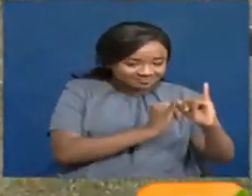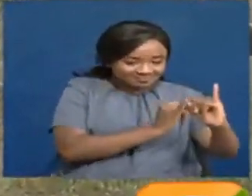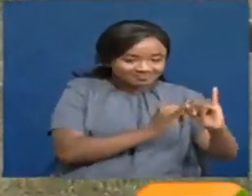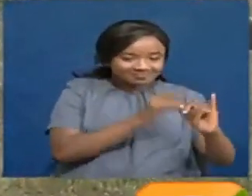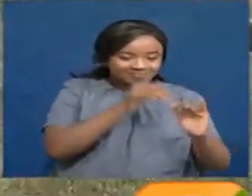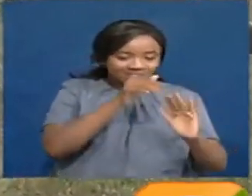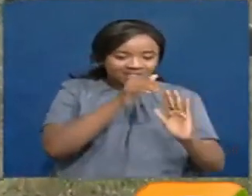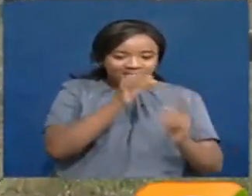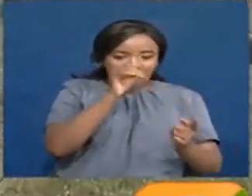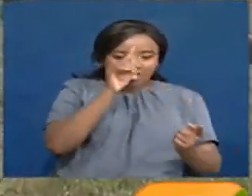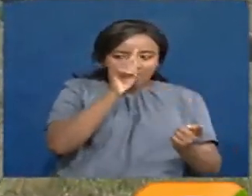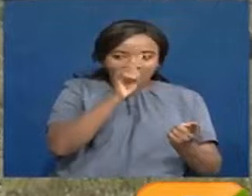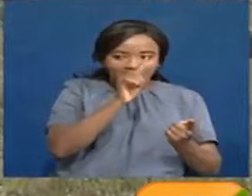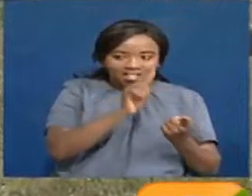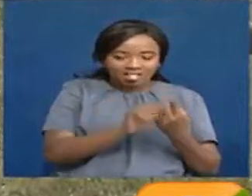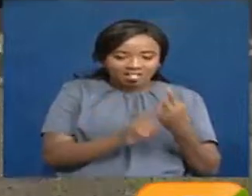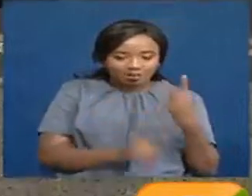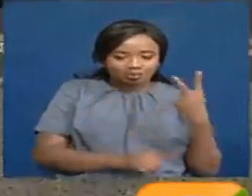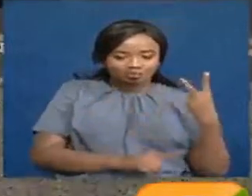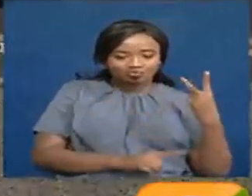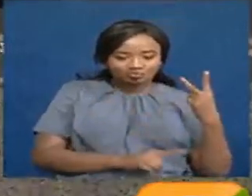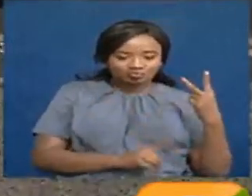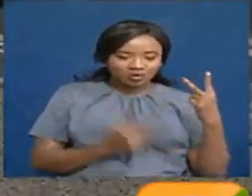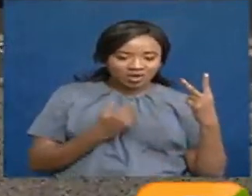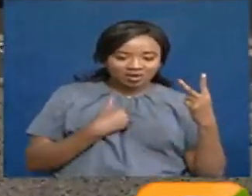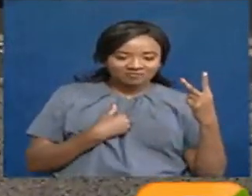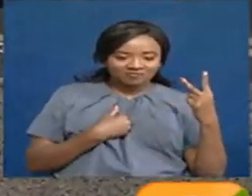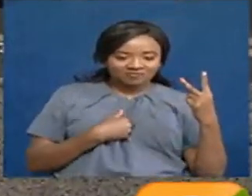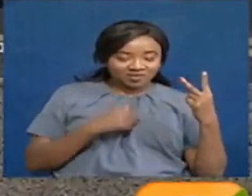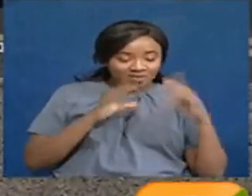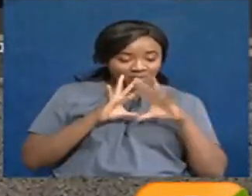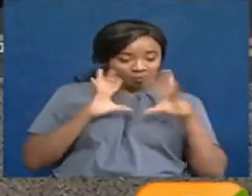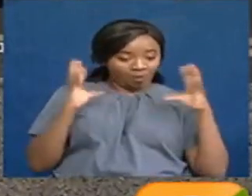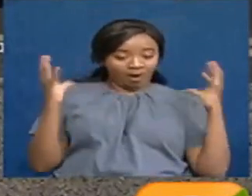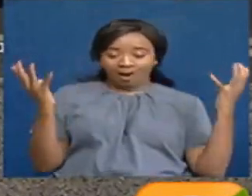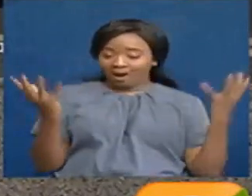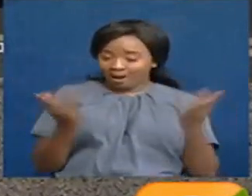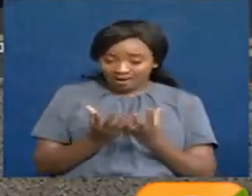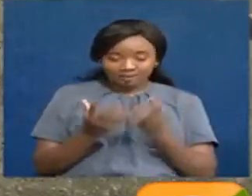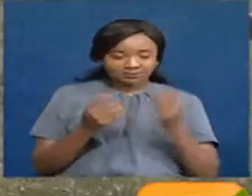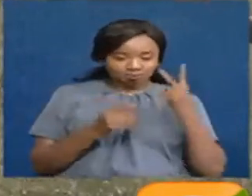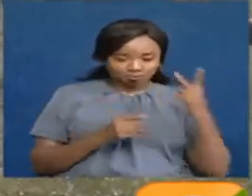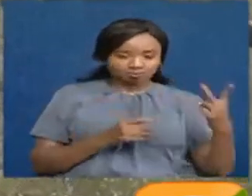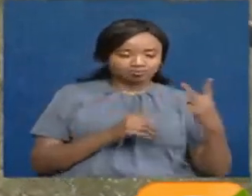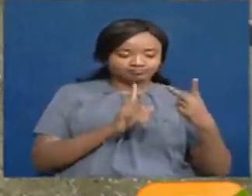on the planet. Both are here at Old Pejeta Conservancy in Laikipia County.